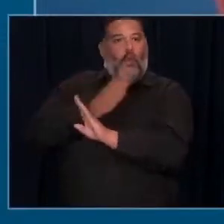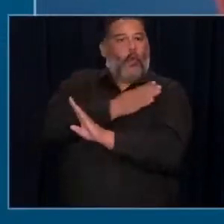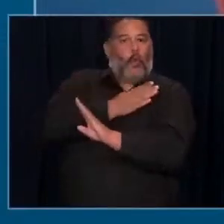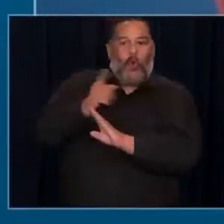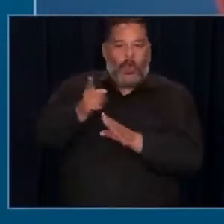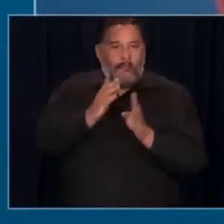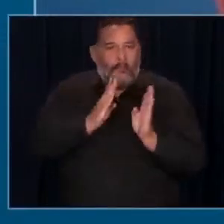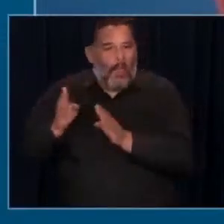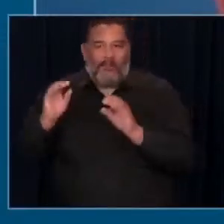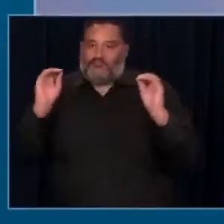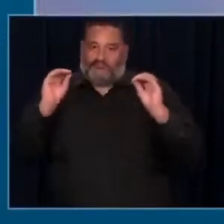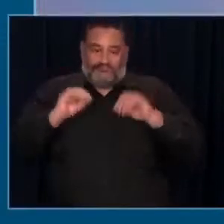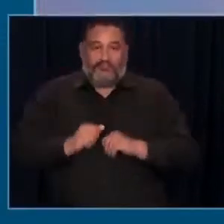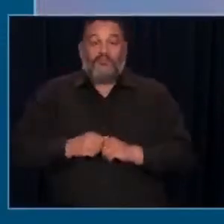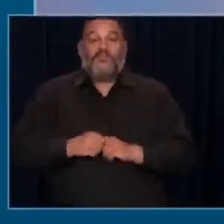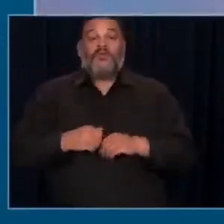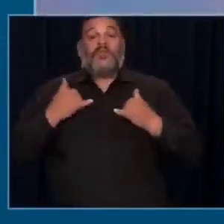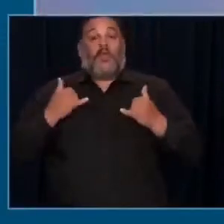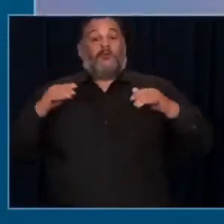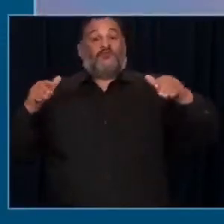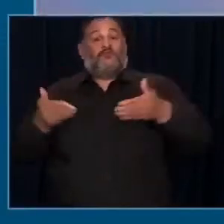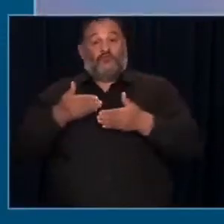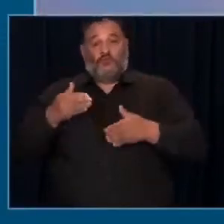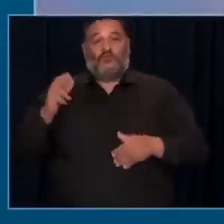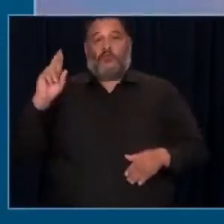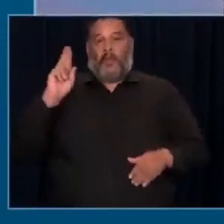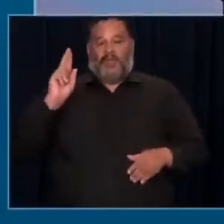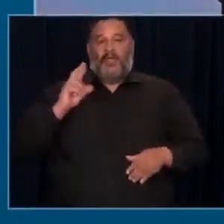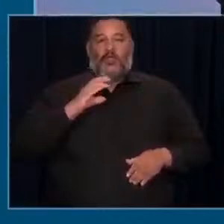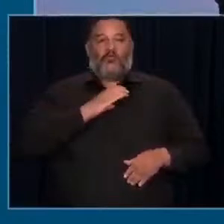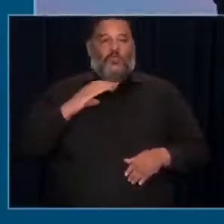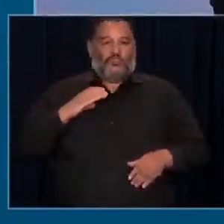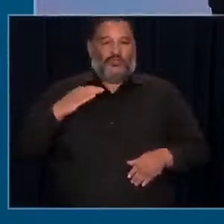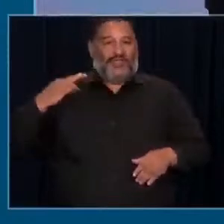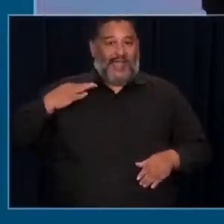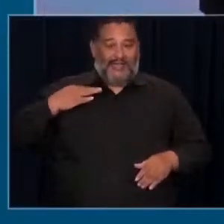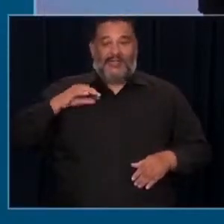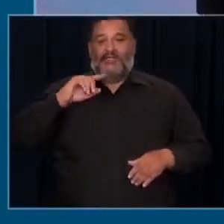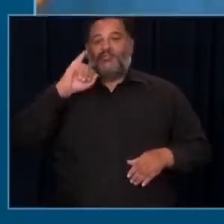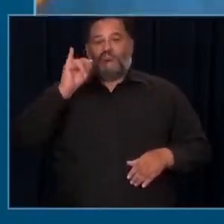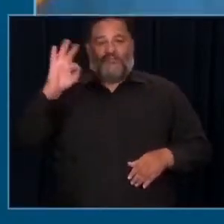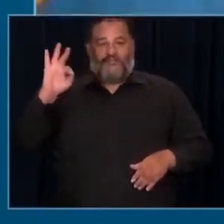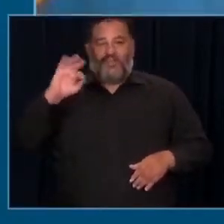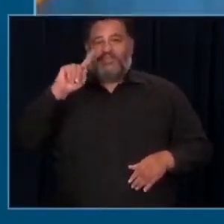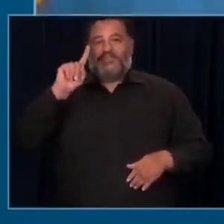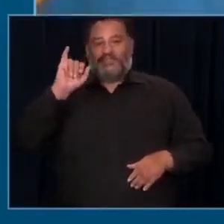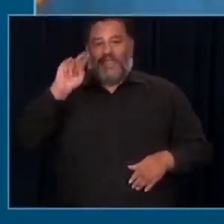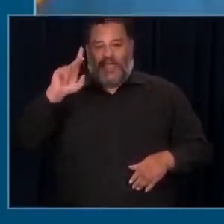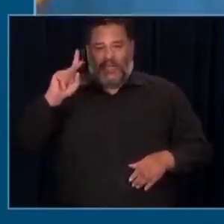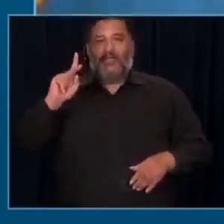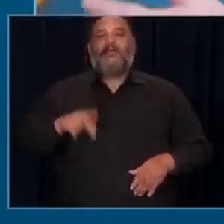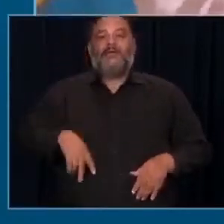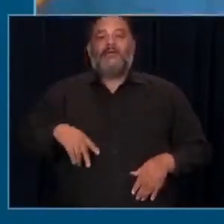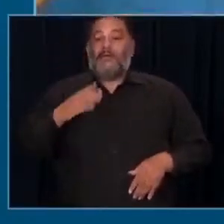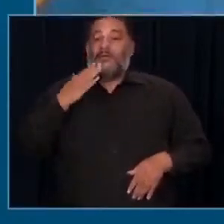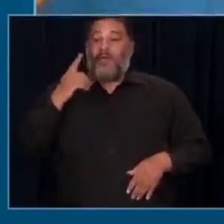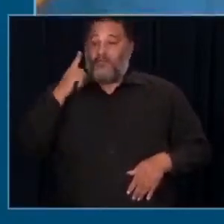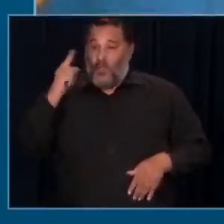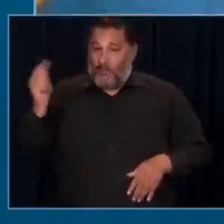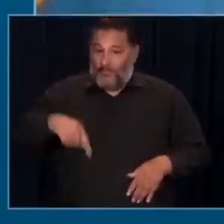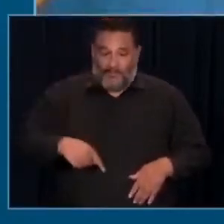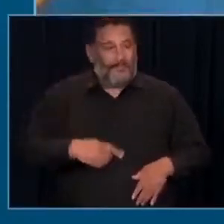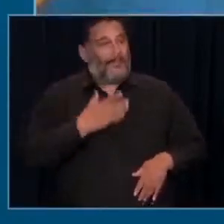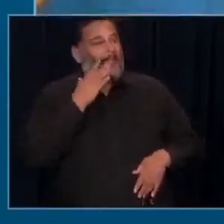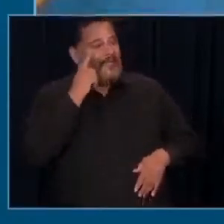of the questions. Now, with that, let's introduce the Republican congressional candidate, Jeff Zink. Welcome and thank you for being here. Well, thanks, Richard, for having